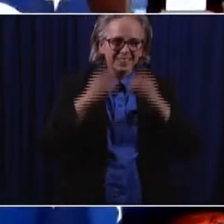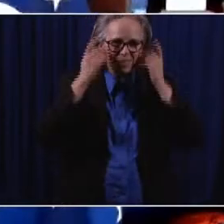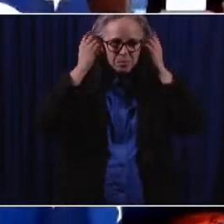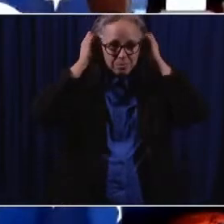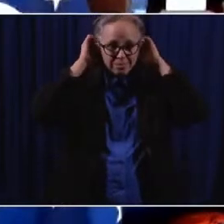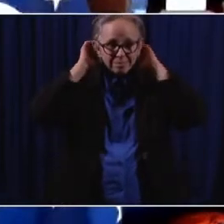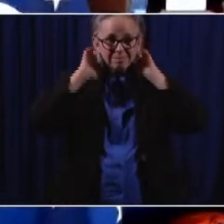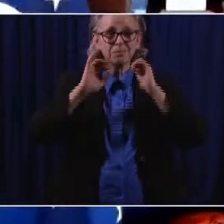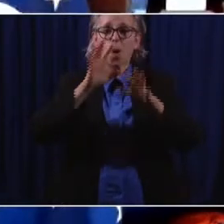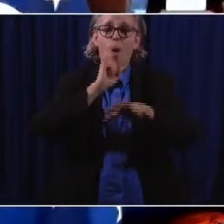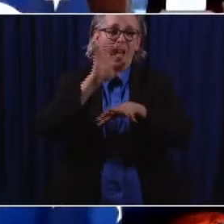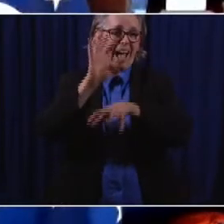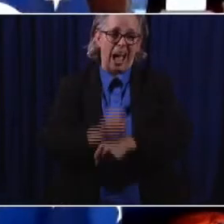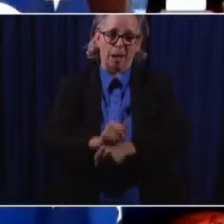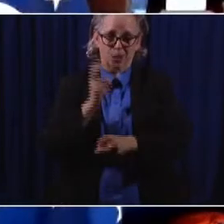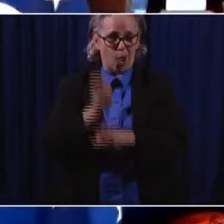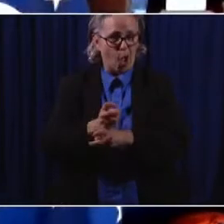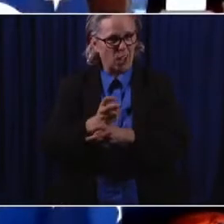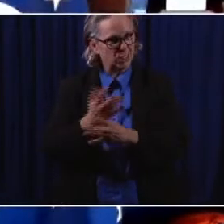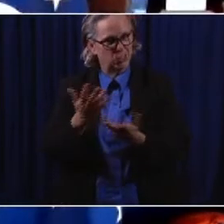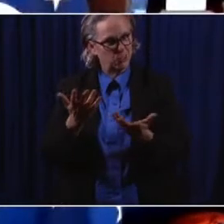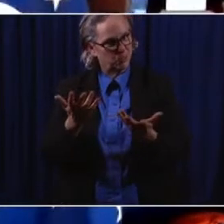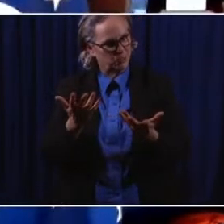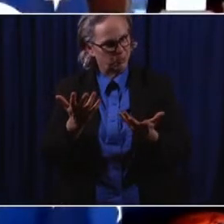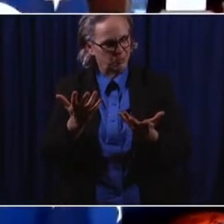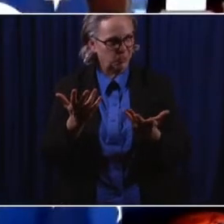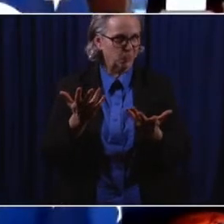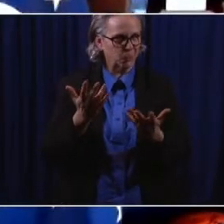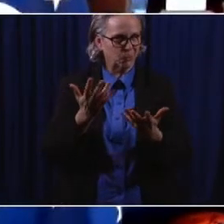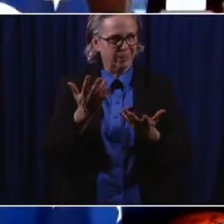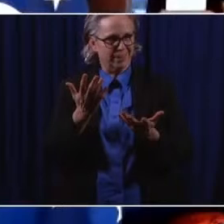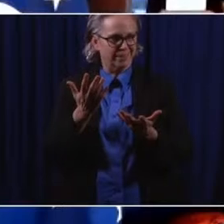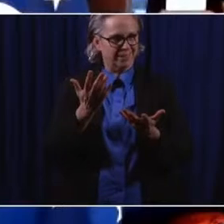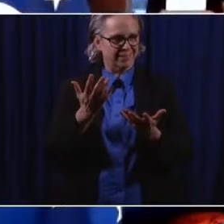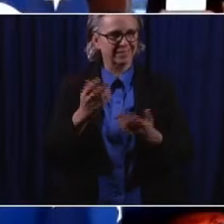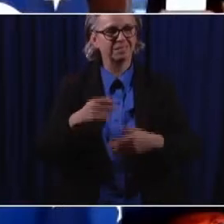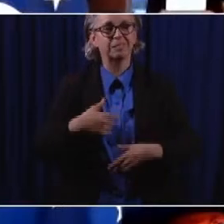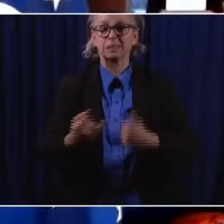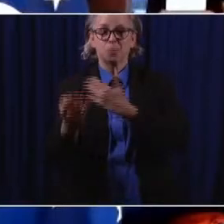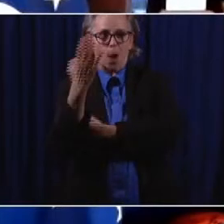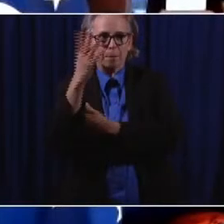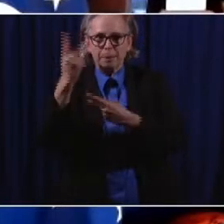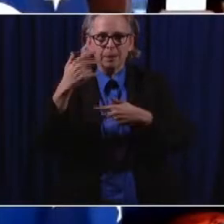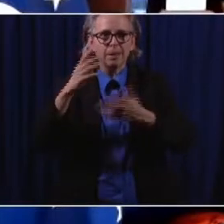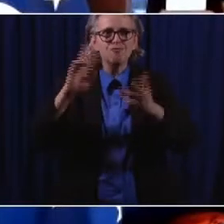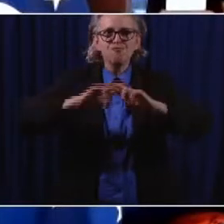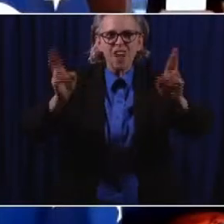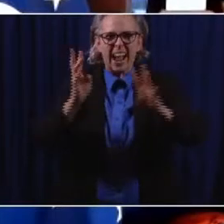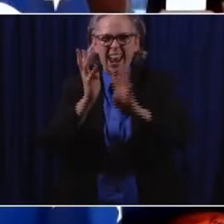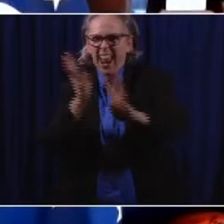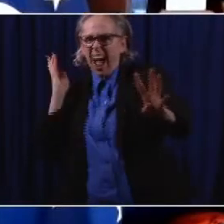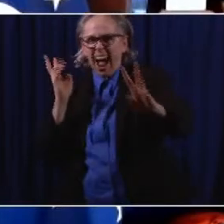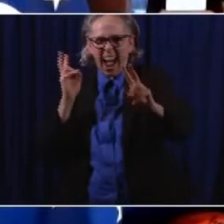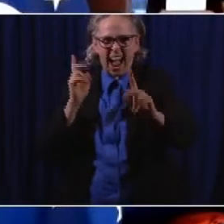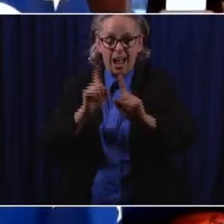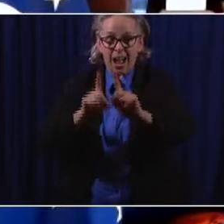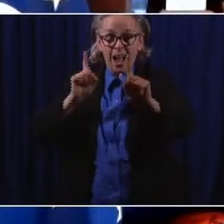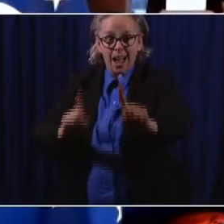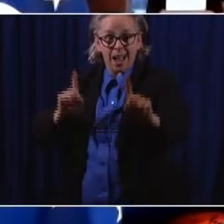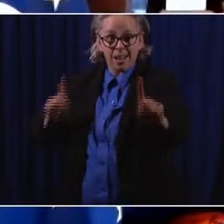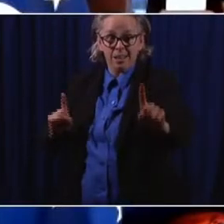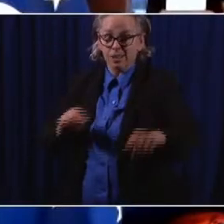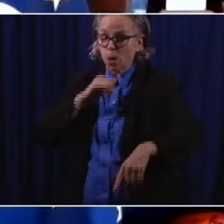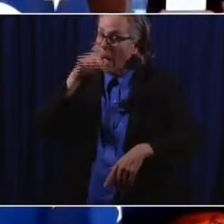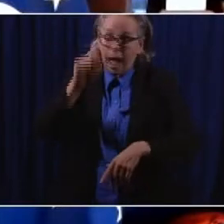I was looking at some of the video showing people standing in line, and you remember, you don't have to stand in line in Ohio. There's